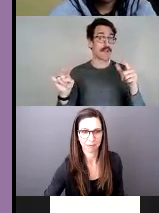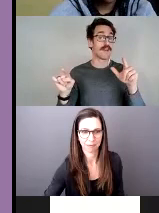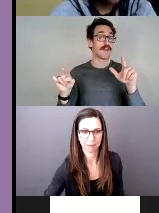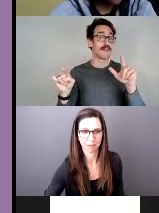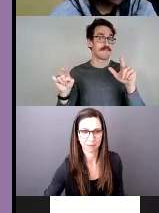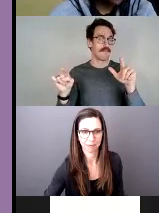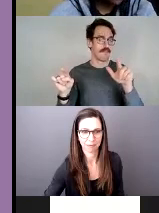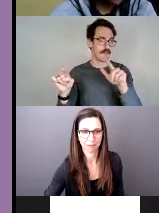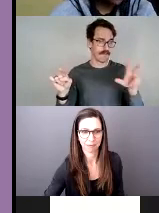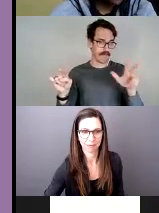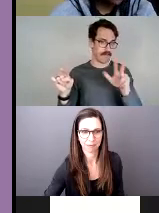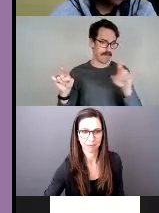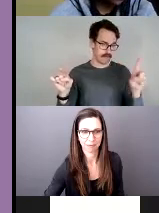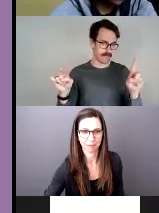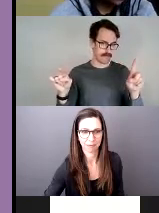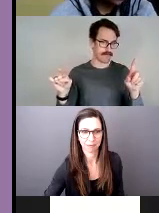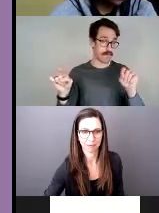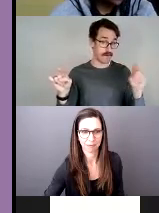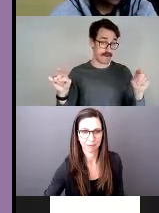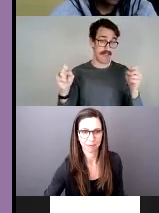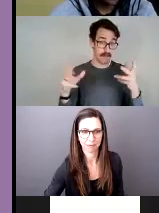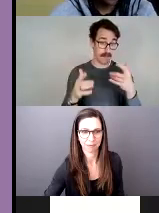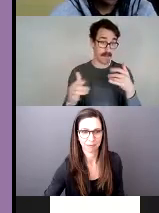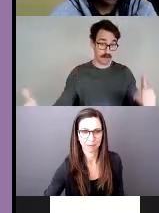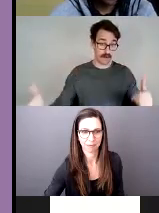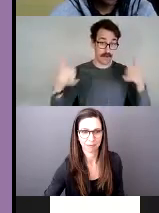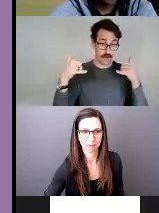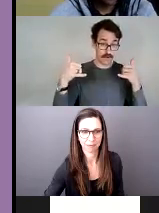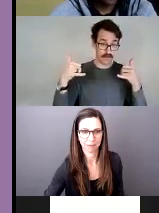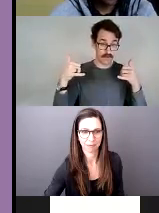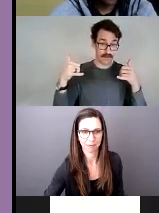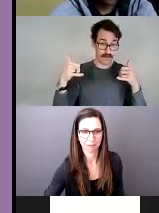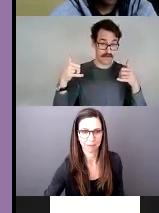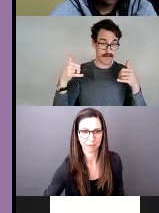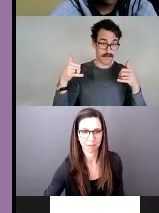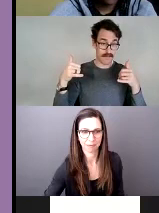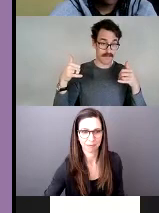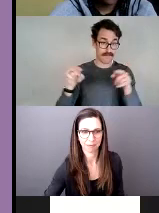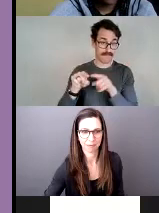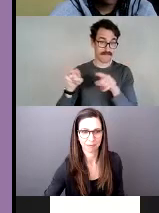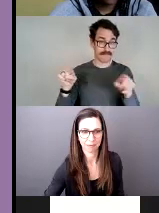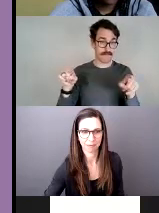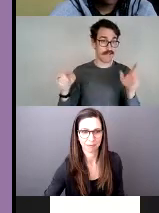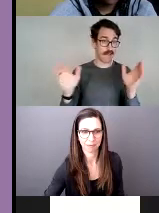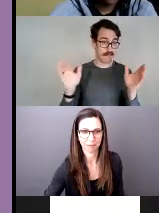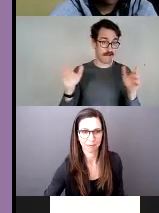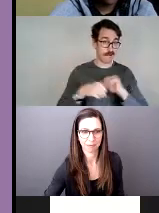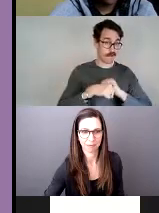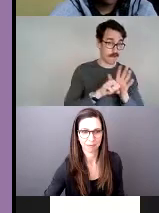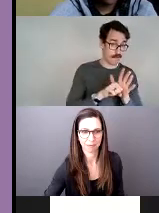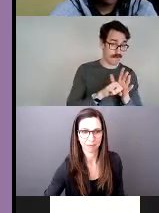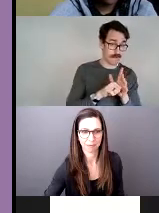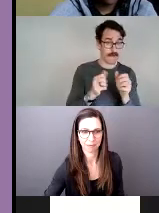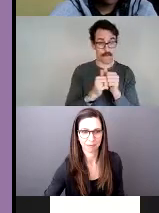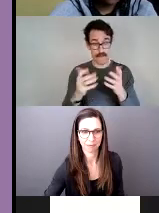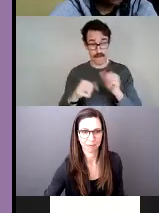year, the amount of calls were over 8,000, almost 9,000 calls. And then when we look at, again, the